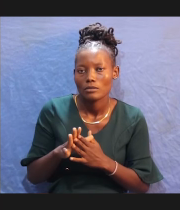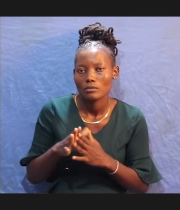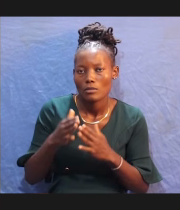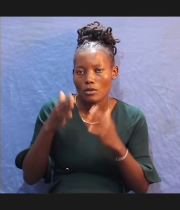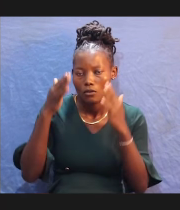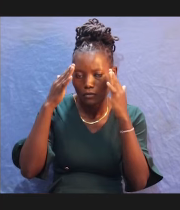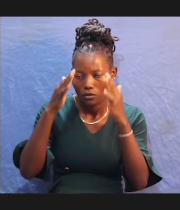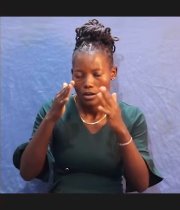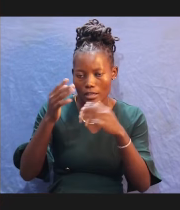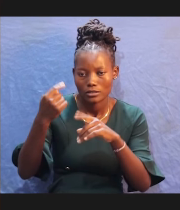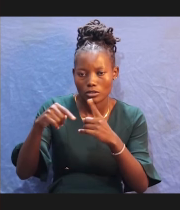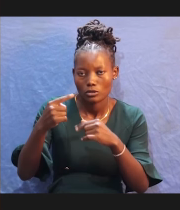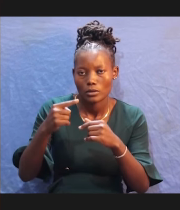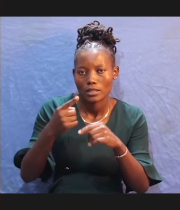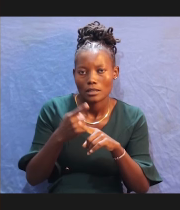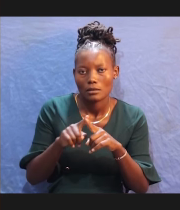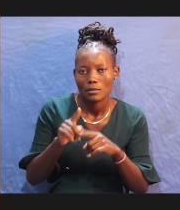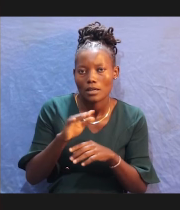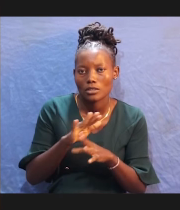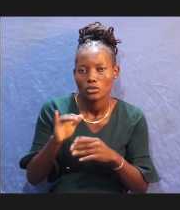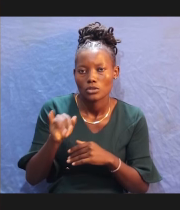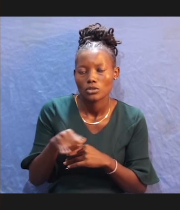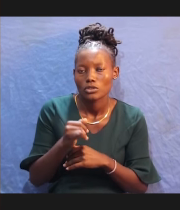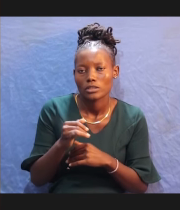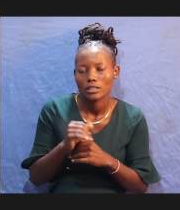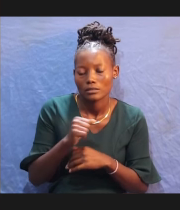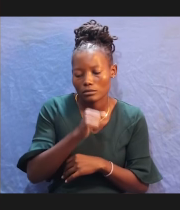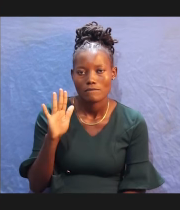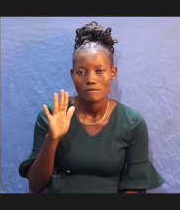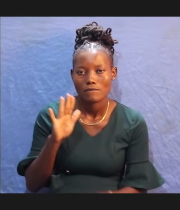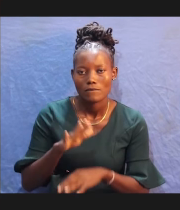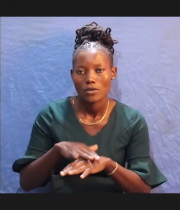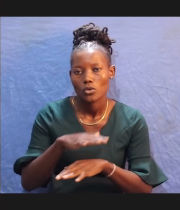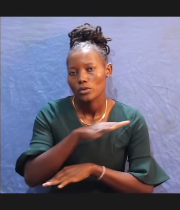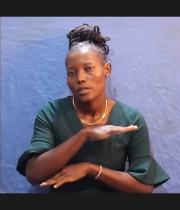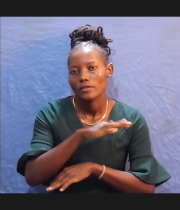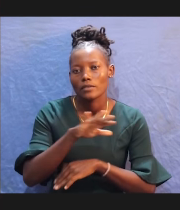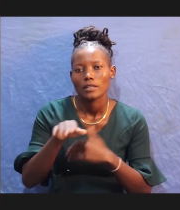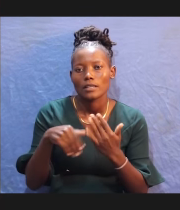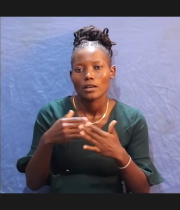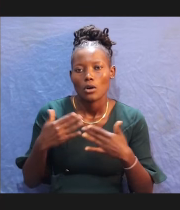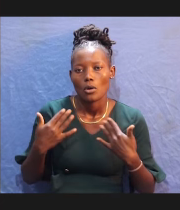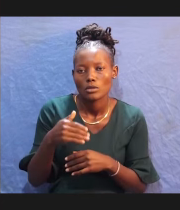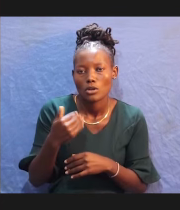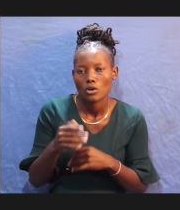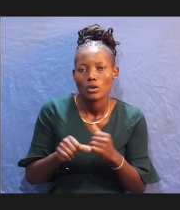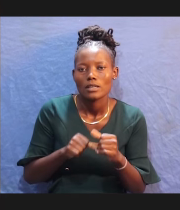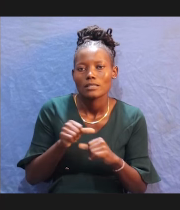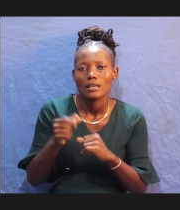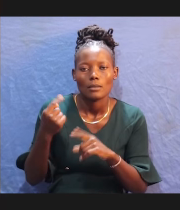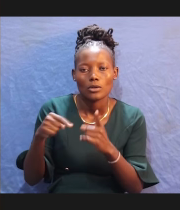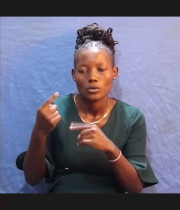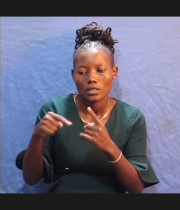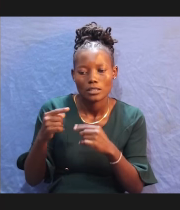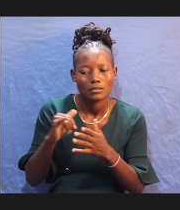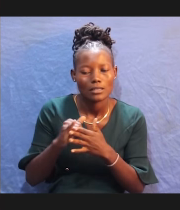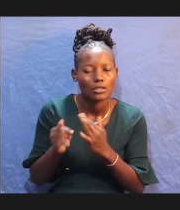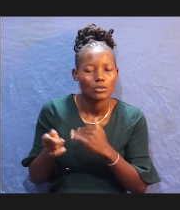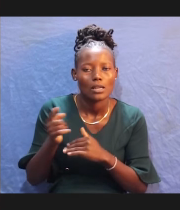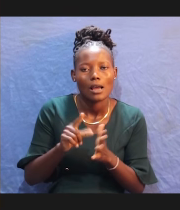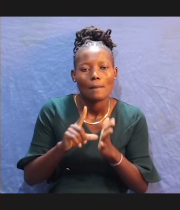the winning, but let's just back up and try to not be always about the winning. The winning will come if they